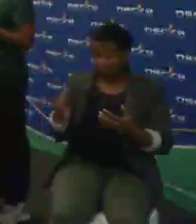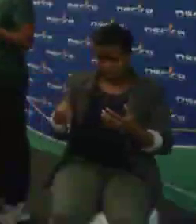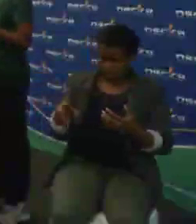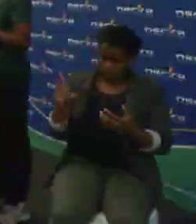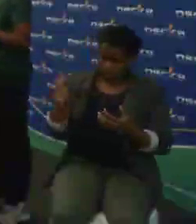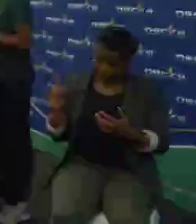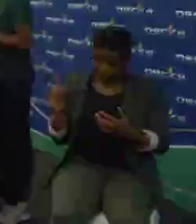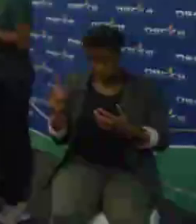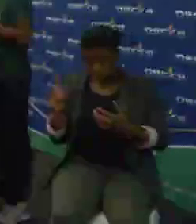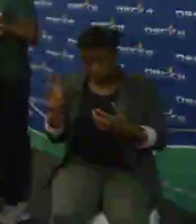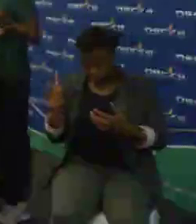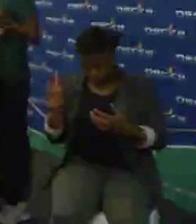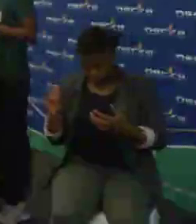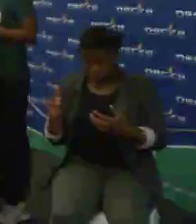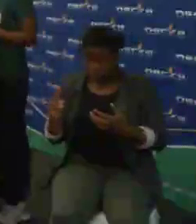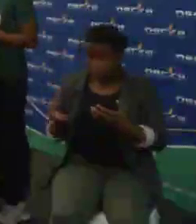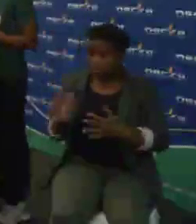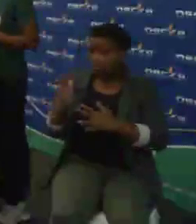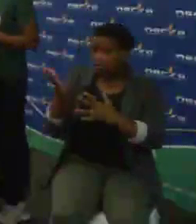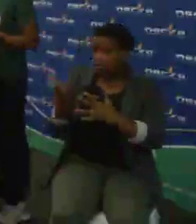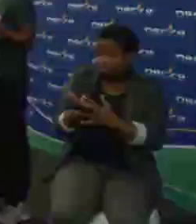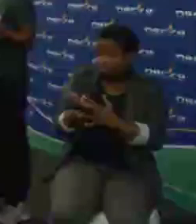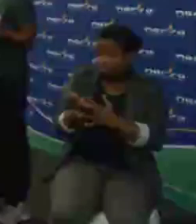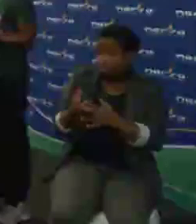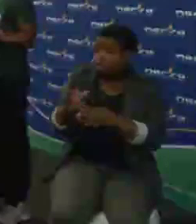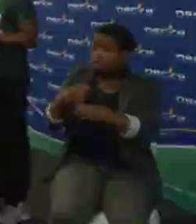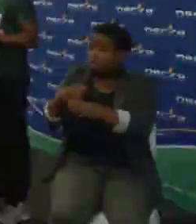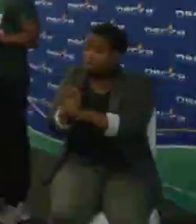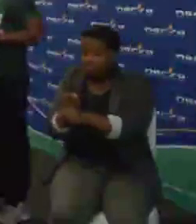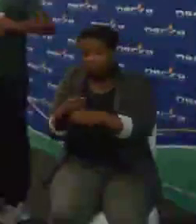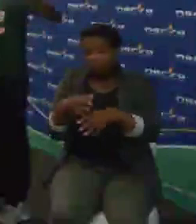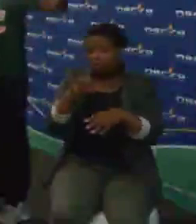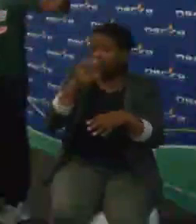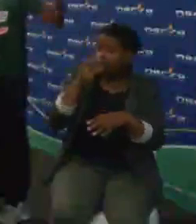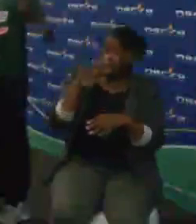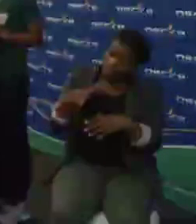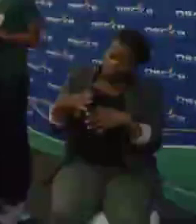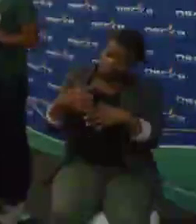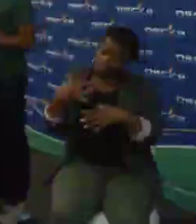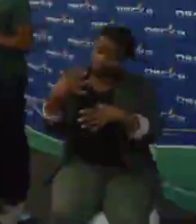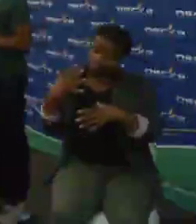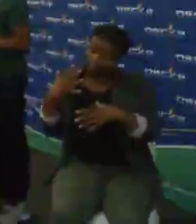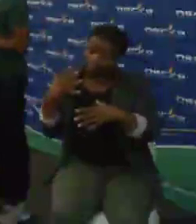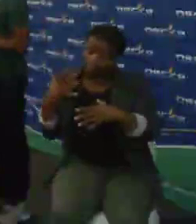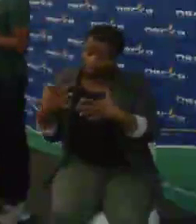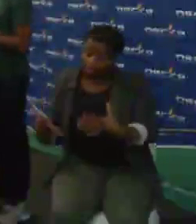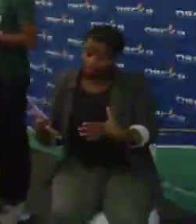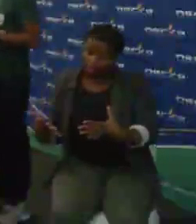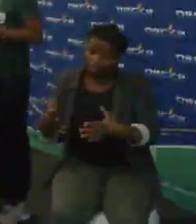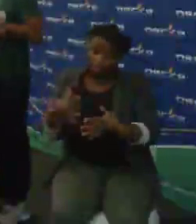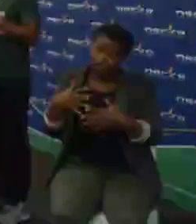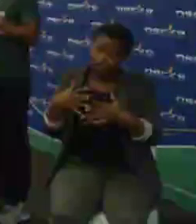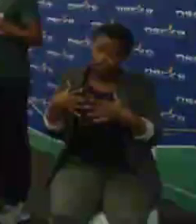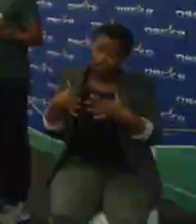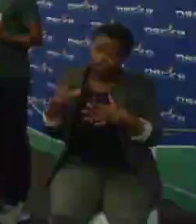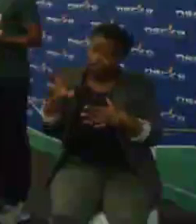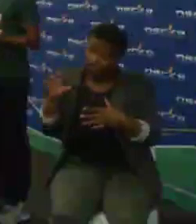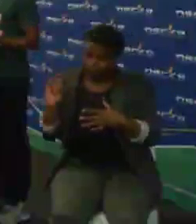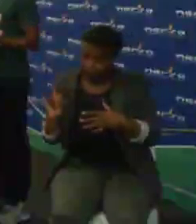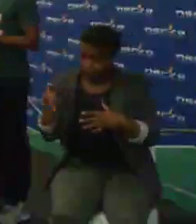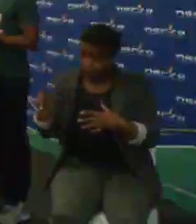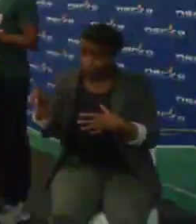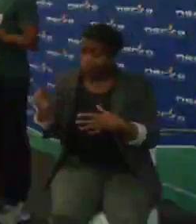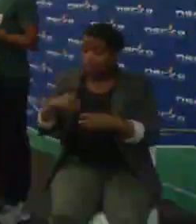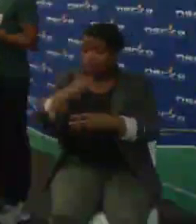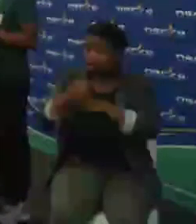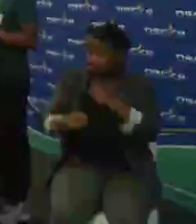some reprieve, we can take a break, have some coffee, deal with other issues. We've got the carbon tax coming up, we've got the IRP coming up, but every year